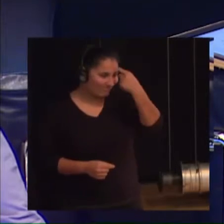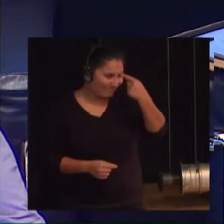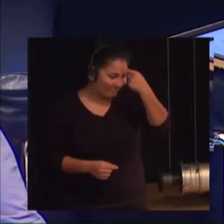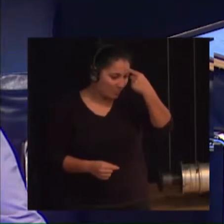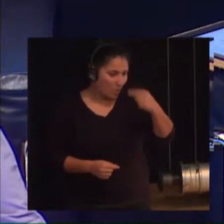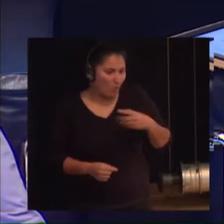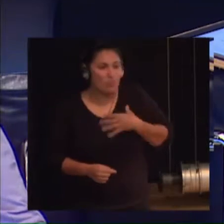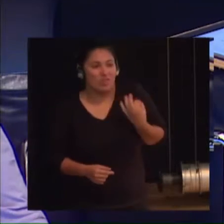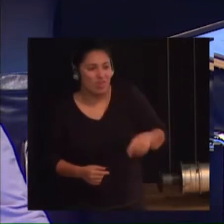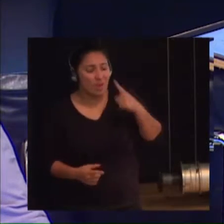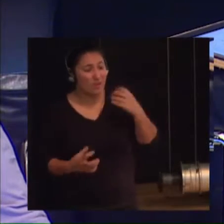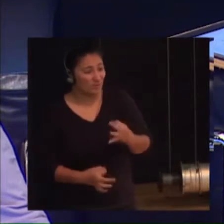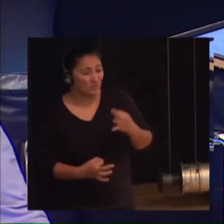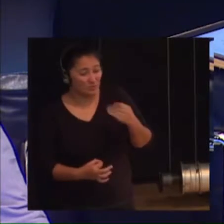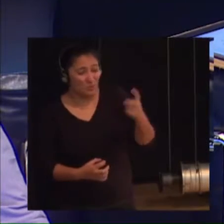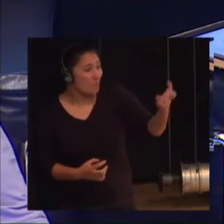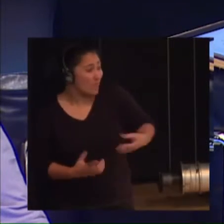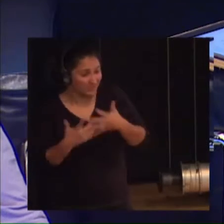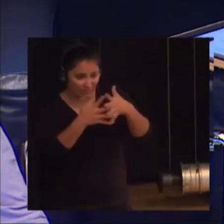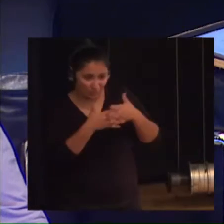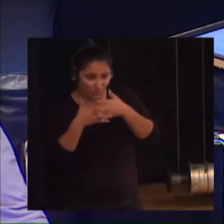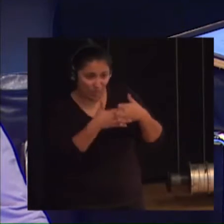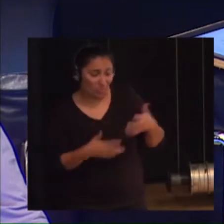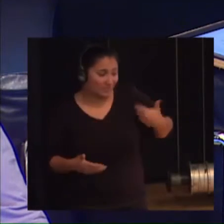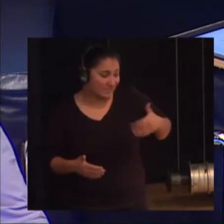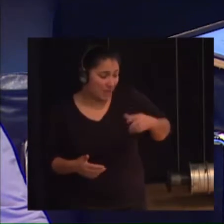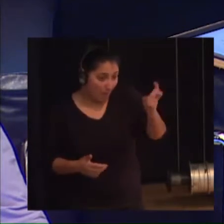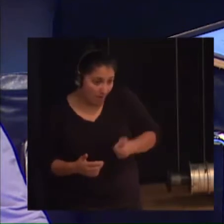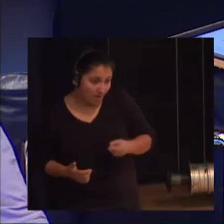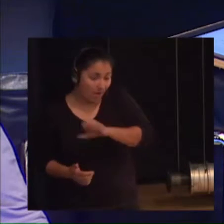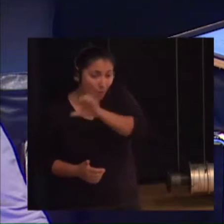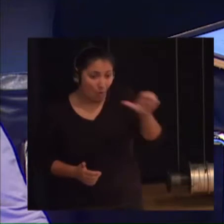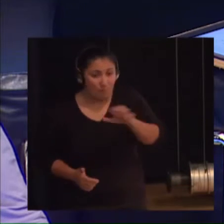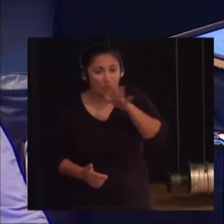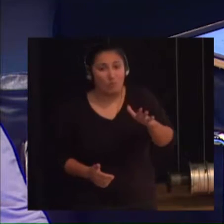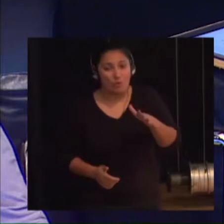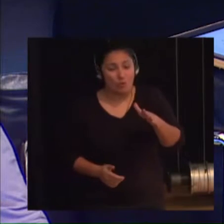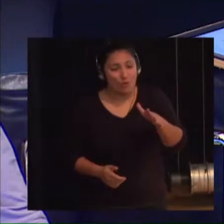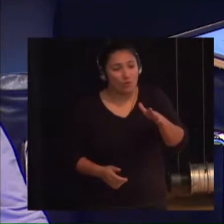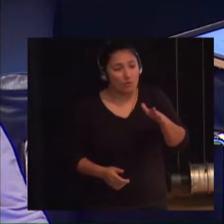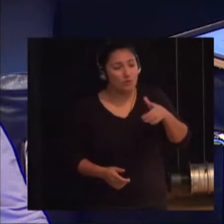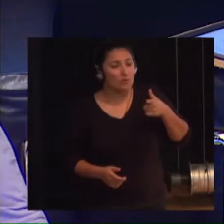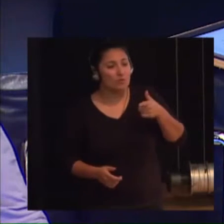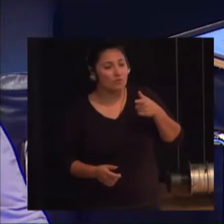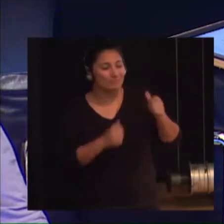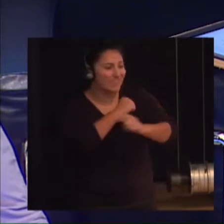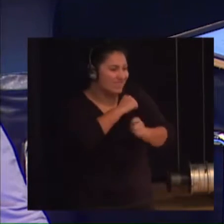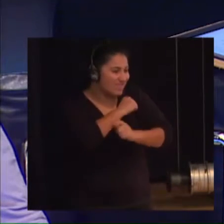basically because of the influence of communications tactics that come from the private sector, right.